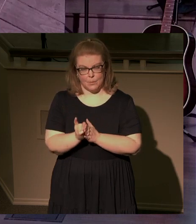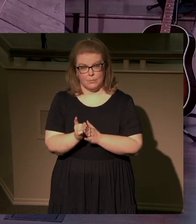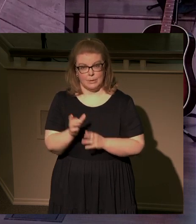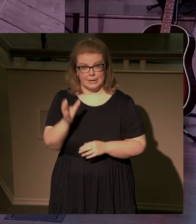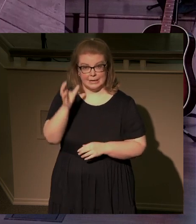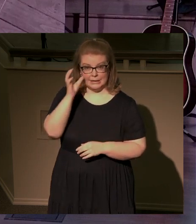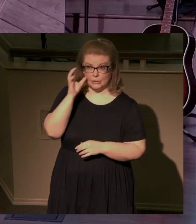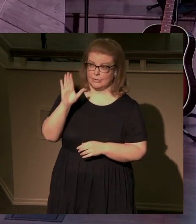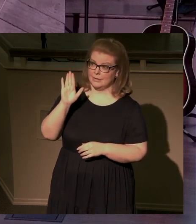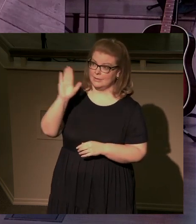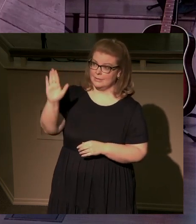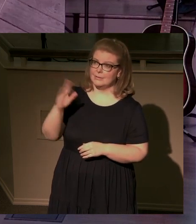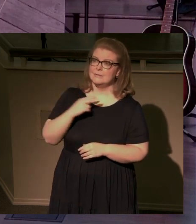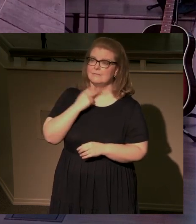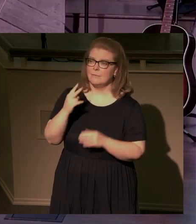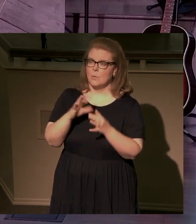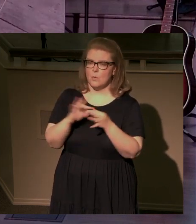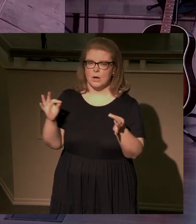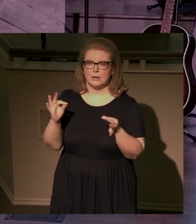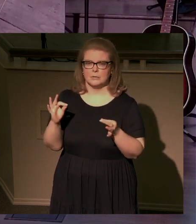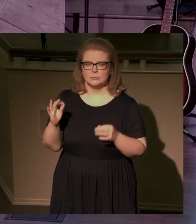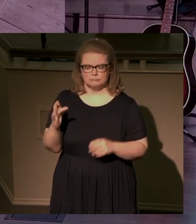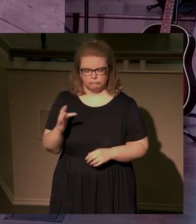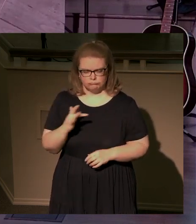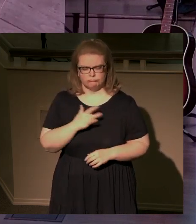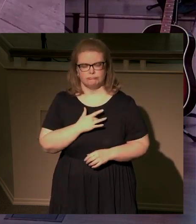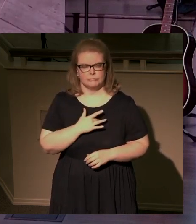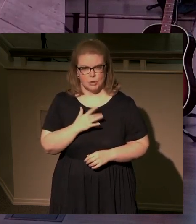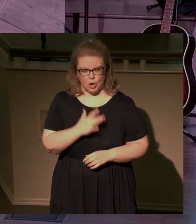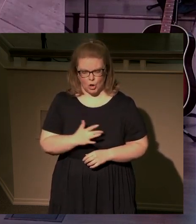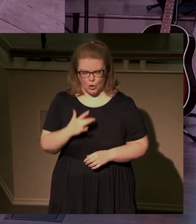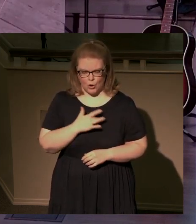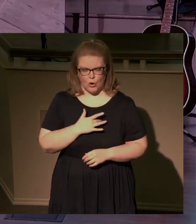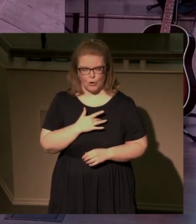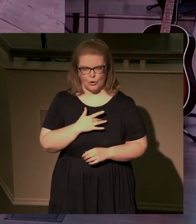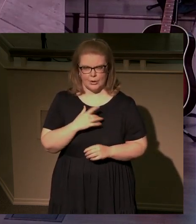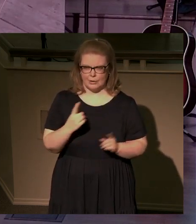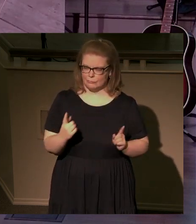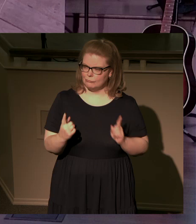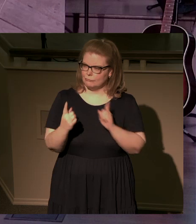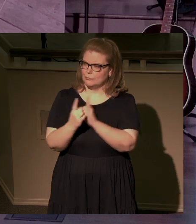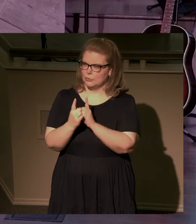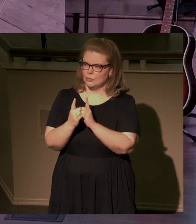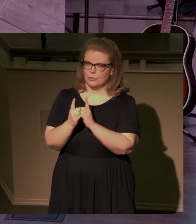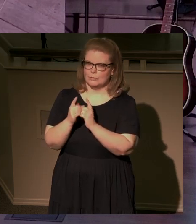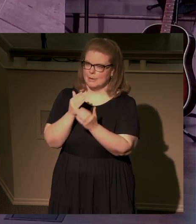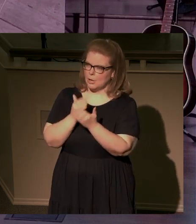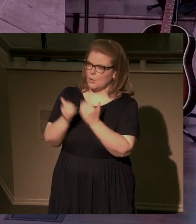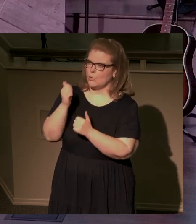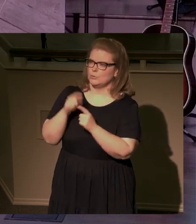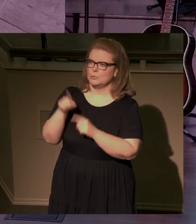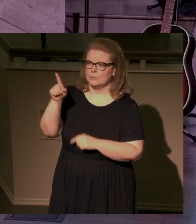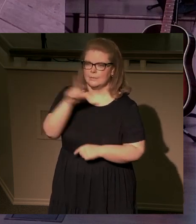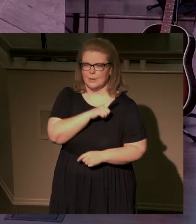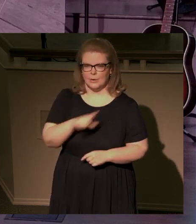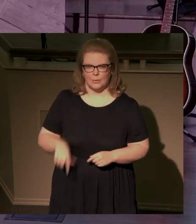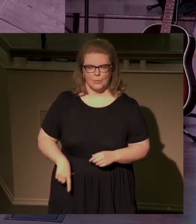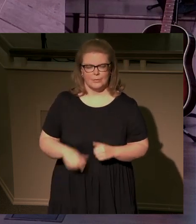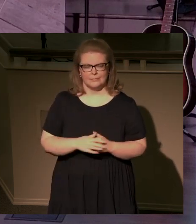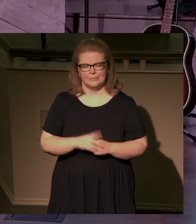His voice to soften one's heart and to return, to move toward the Lord. It's